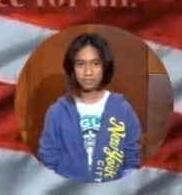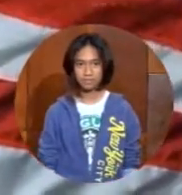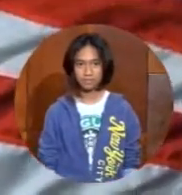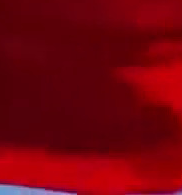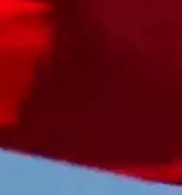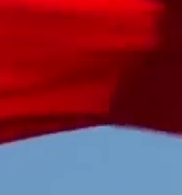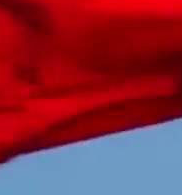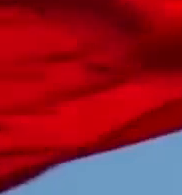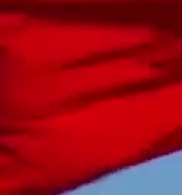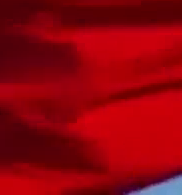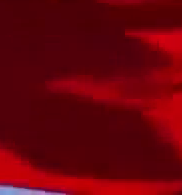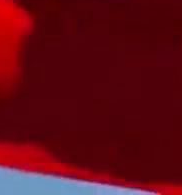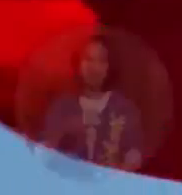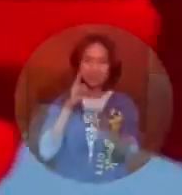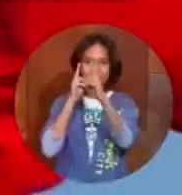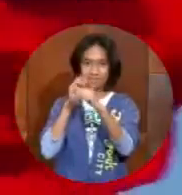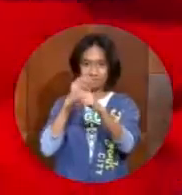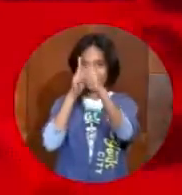all.